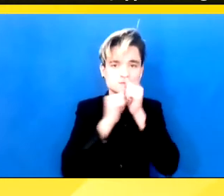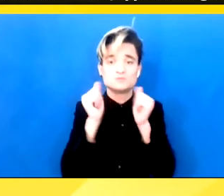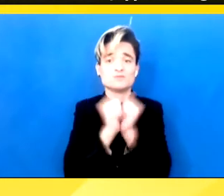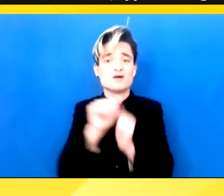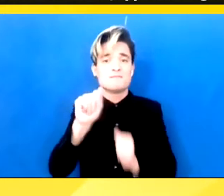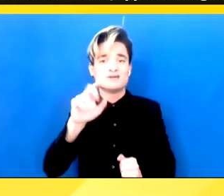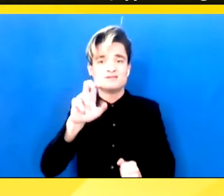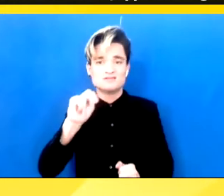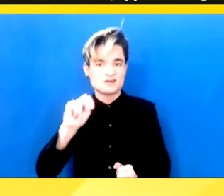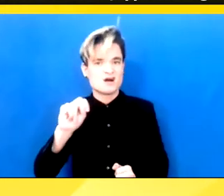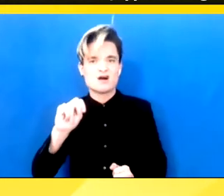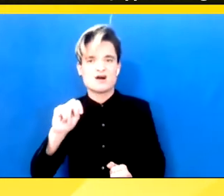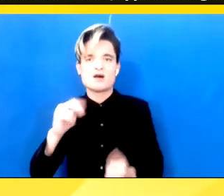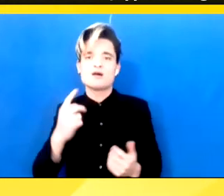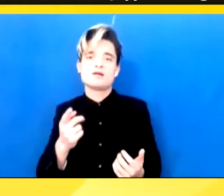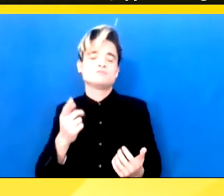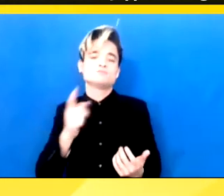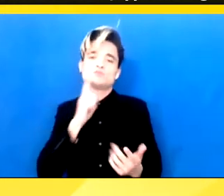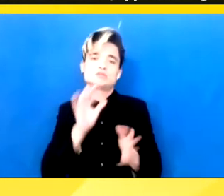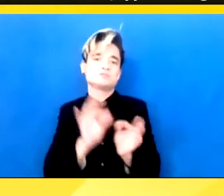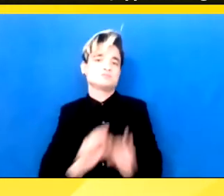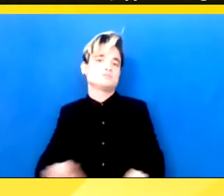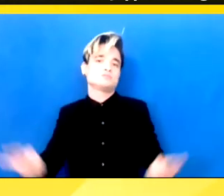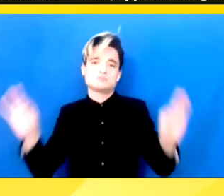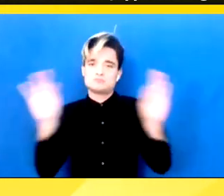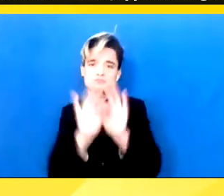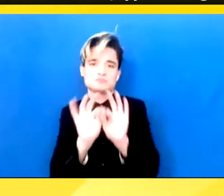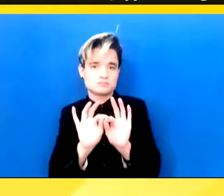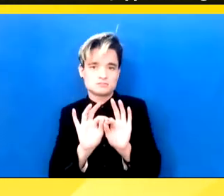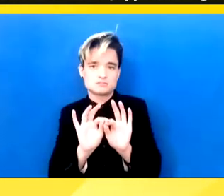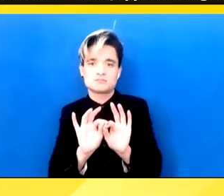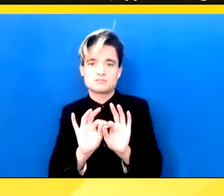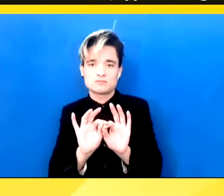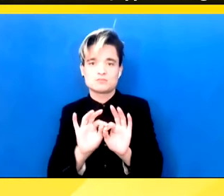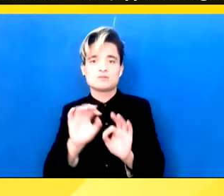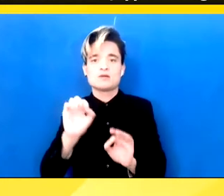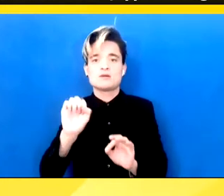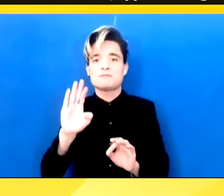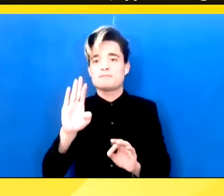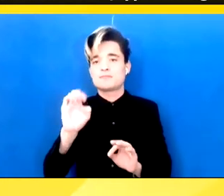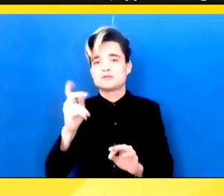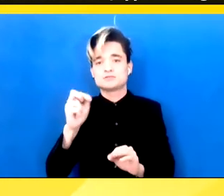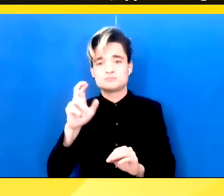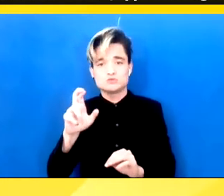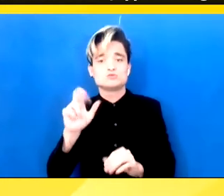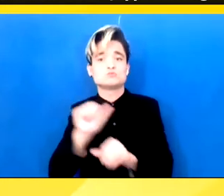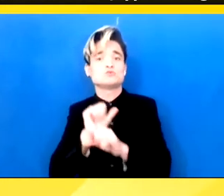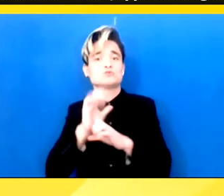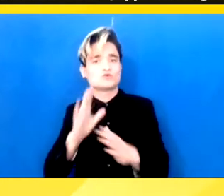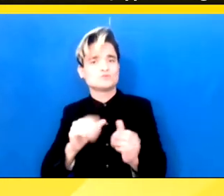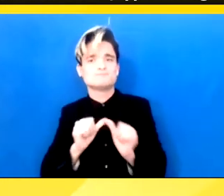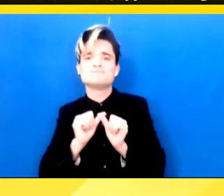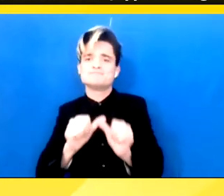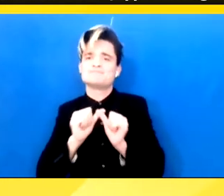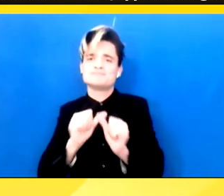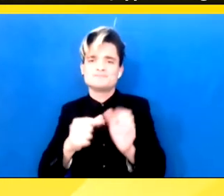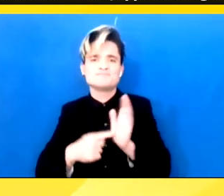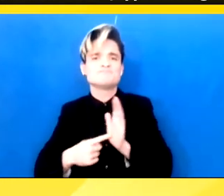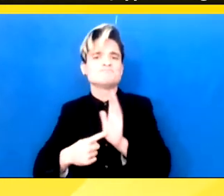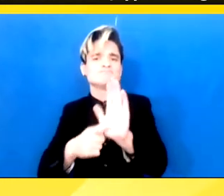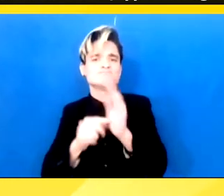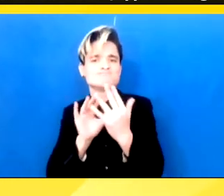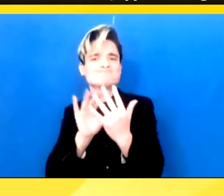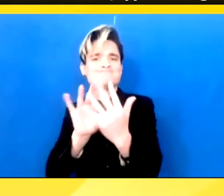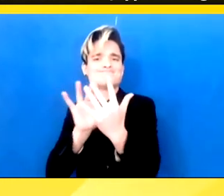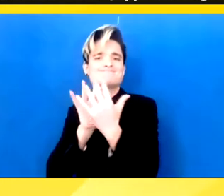The Bessemer workers are forever changing the debate about whether workers who are underpaid and undervalued